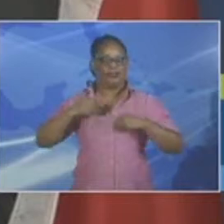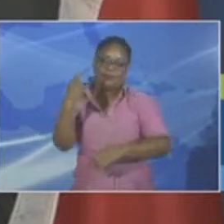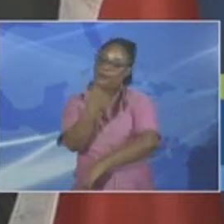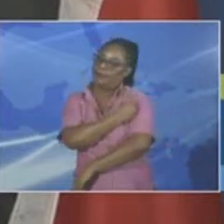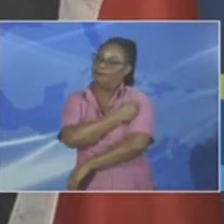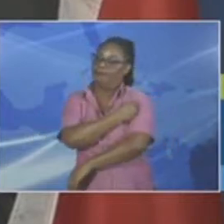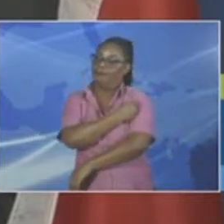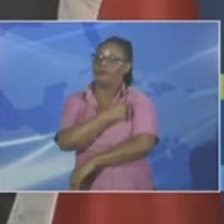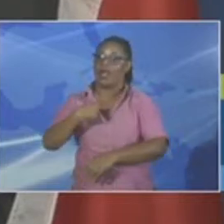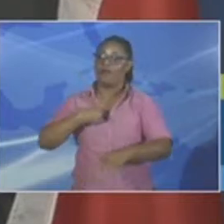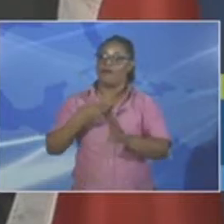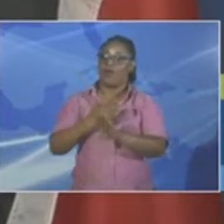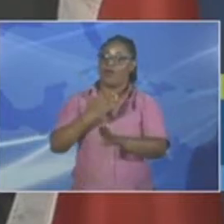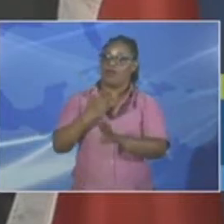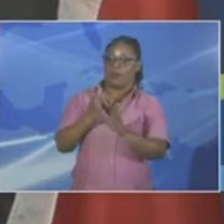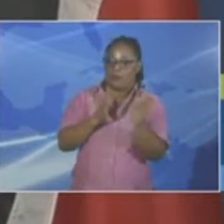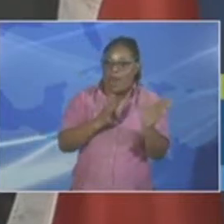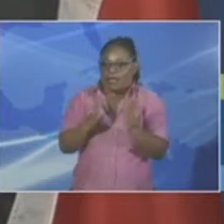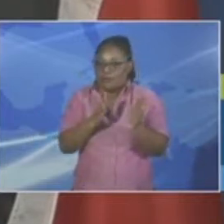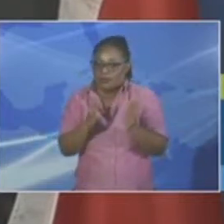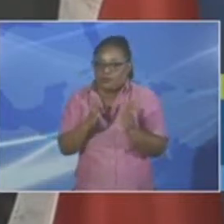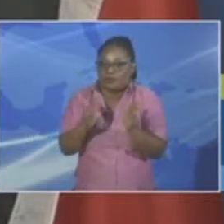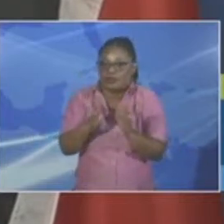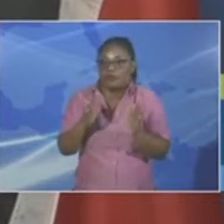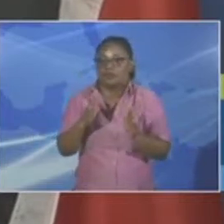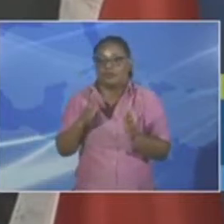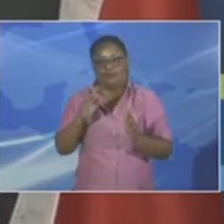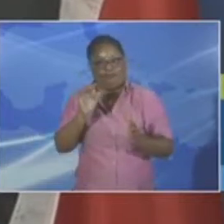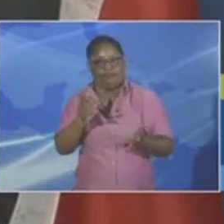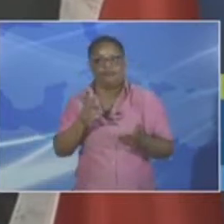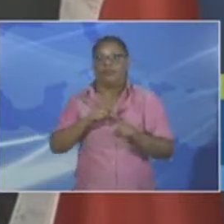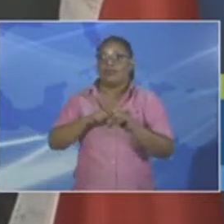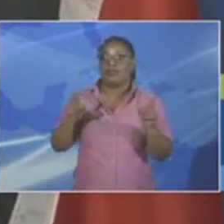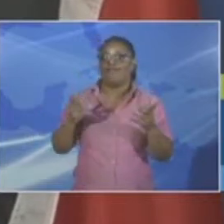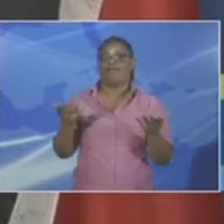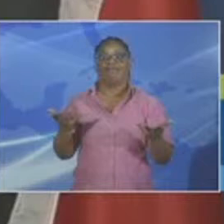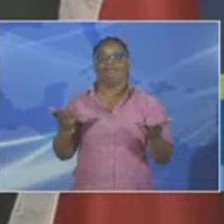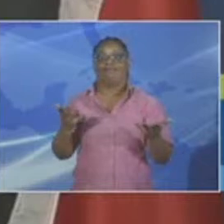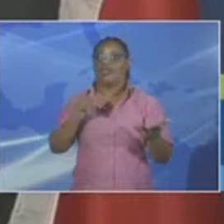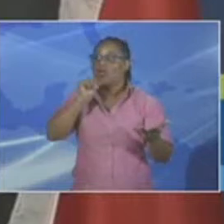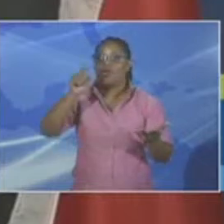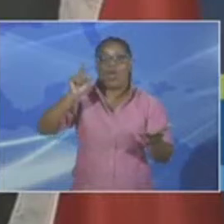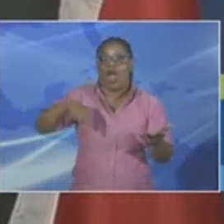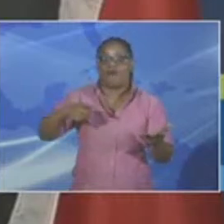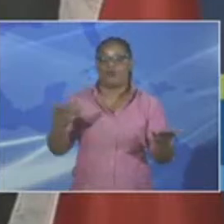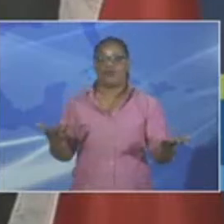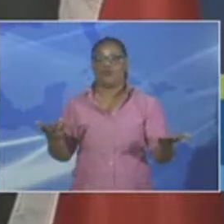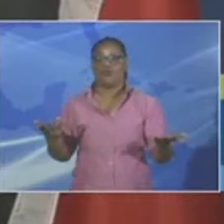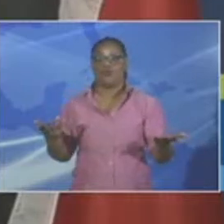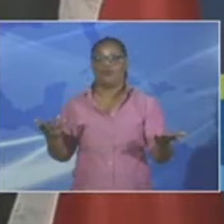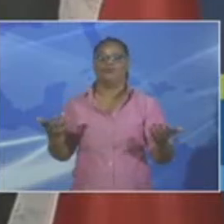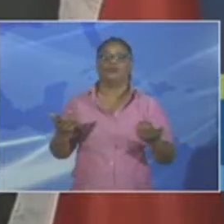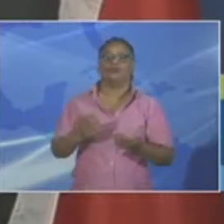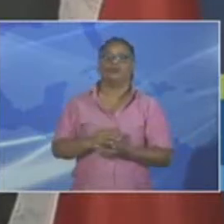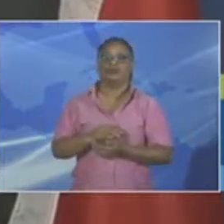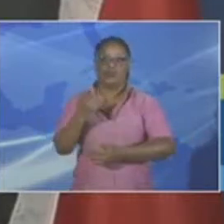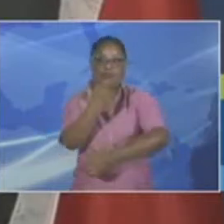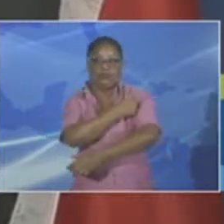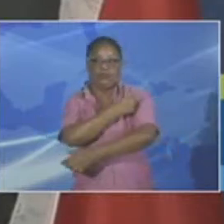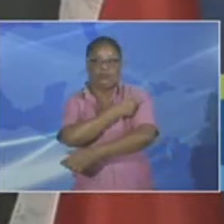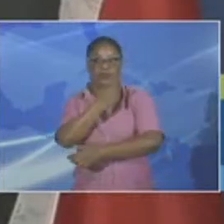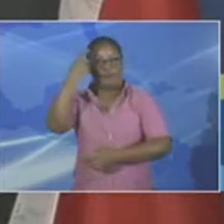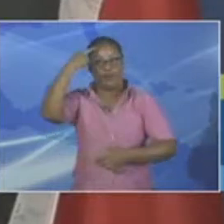add it to the list of other vaccines. Fortunately, it has not come to that. But vaccination for children is